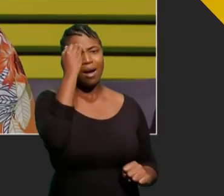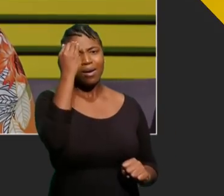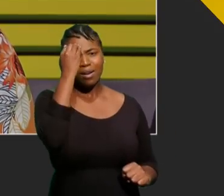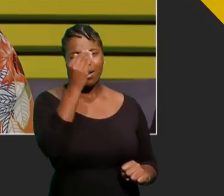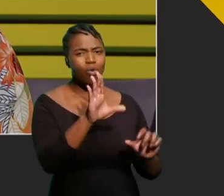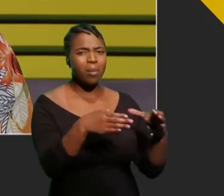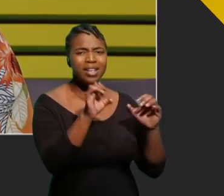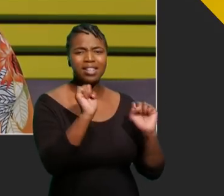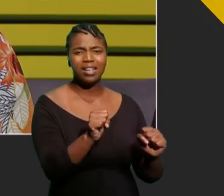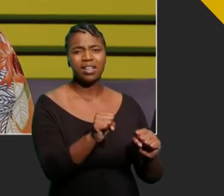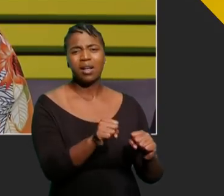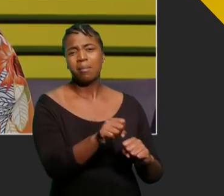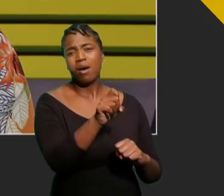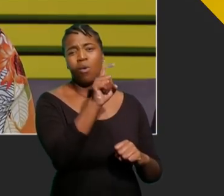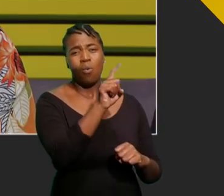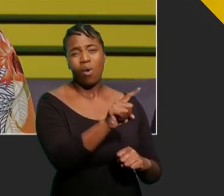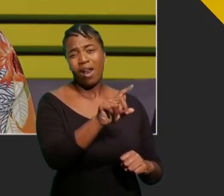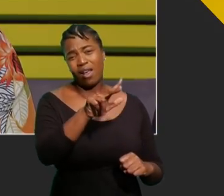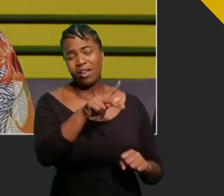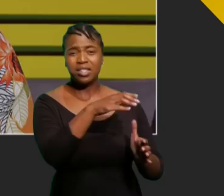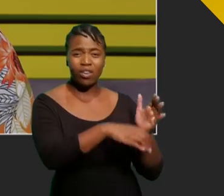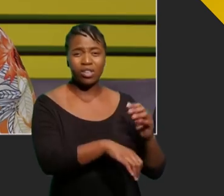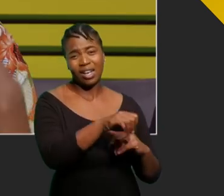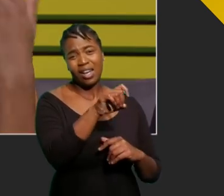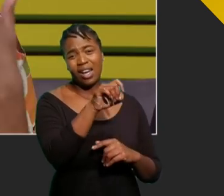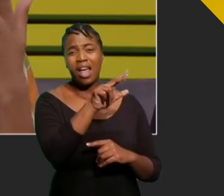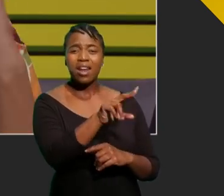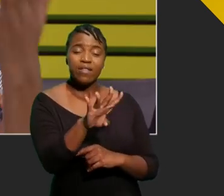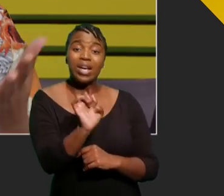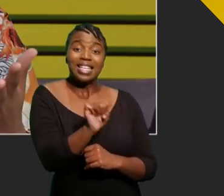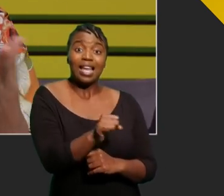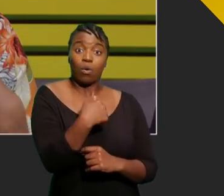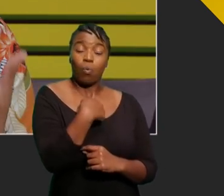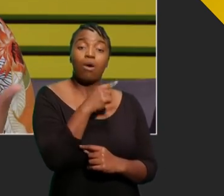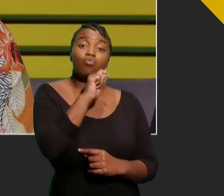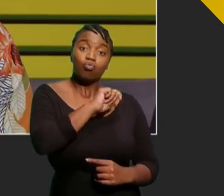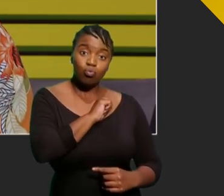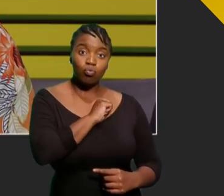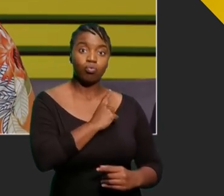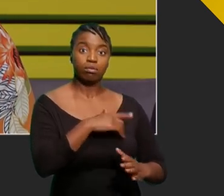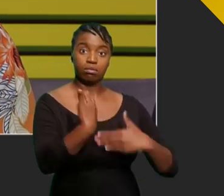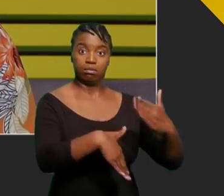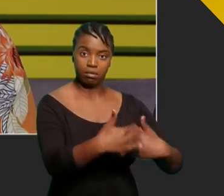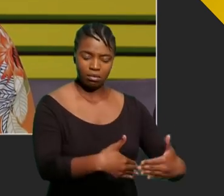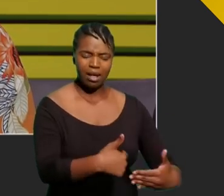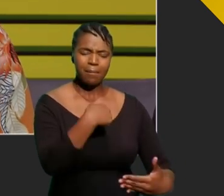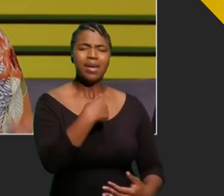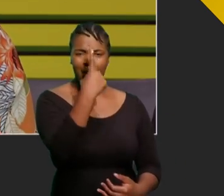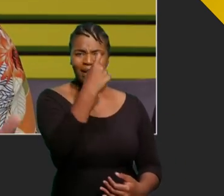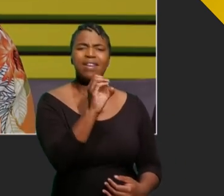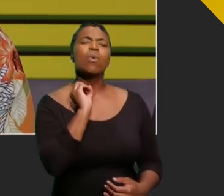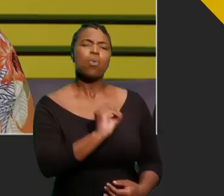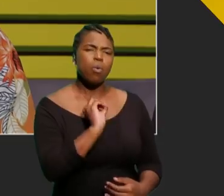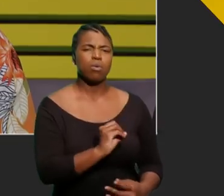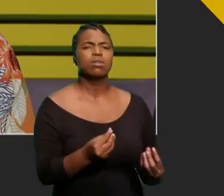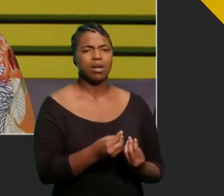commissions are brought about by section 184 of the constitution. Yeah. So the fact that they're alive yes. makes me believe that there's some form of justice